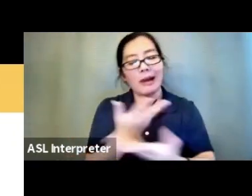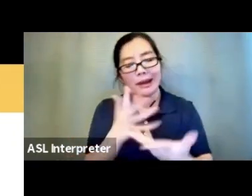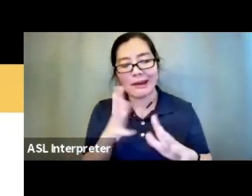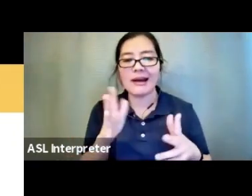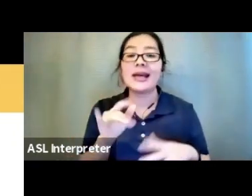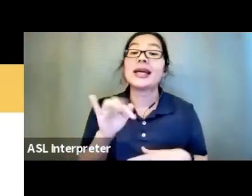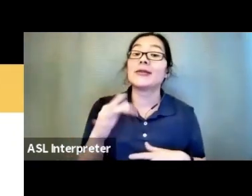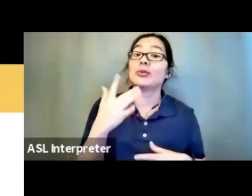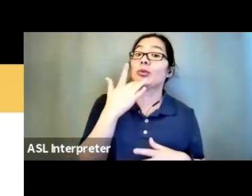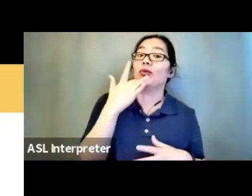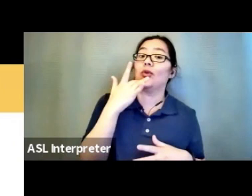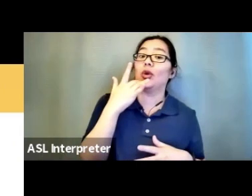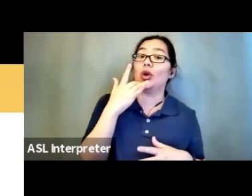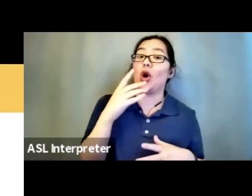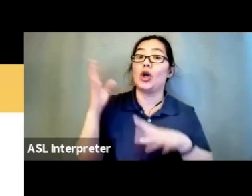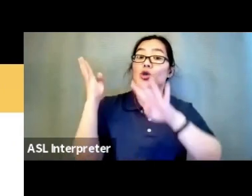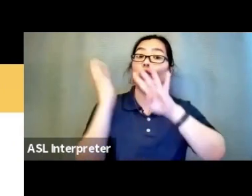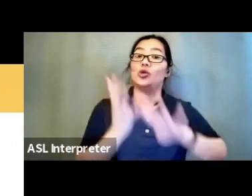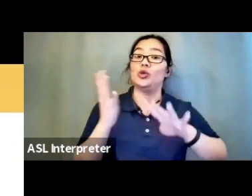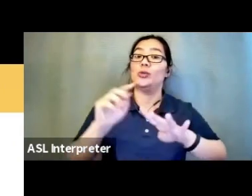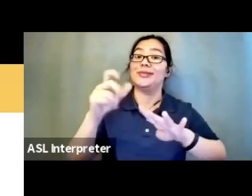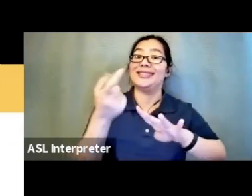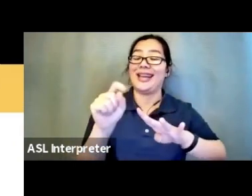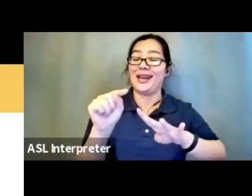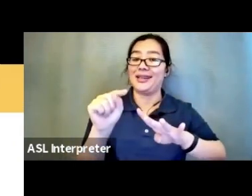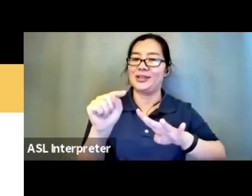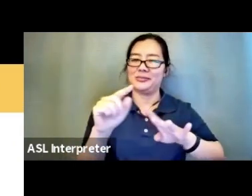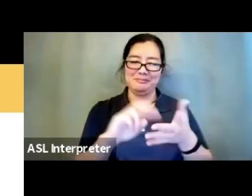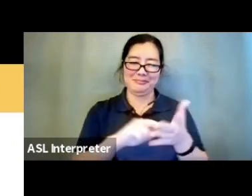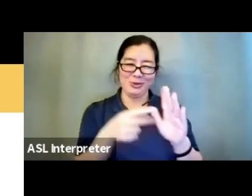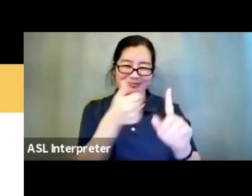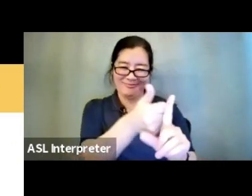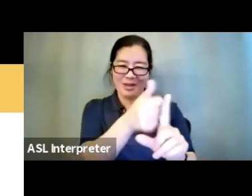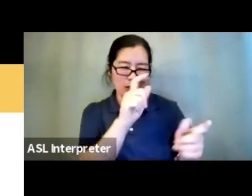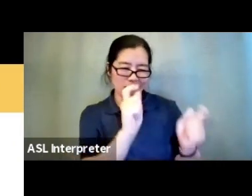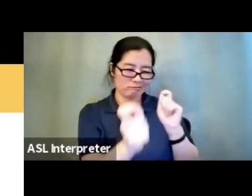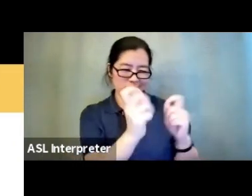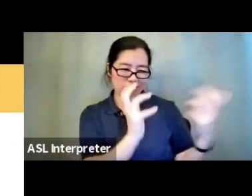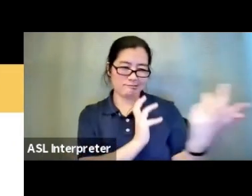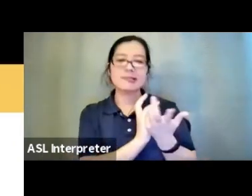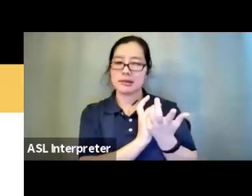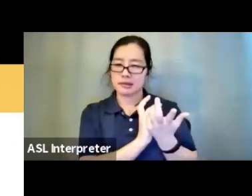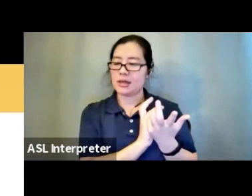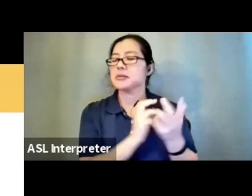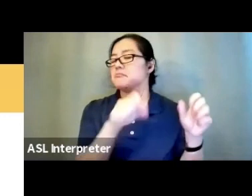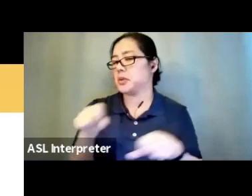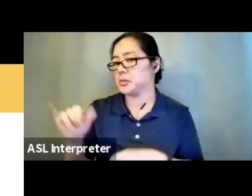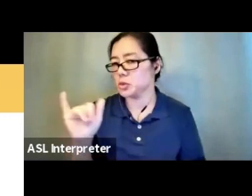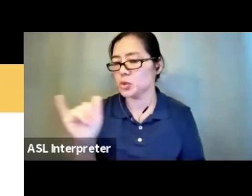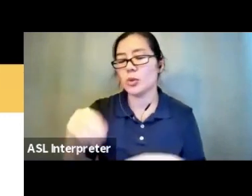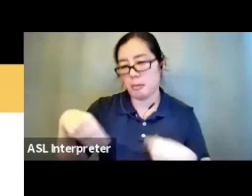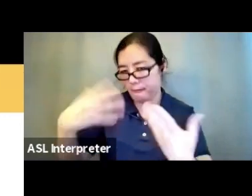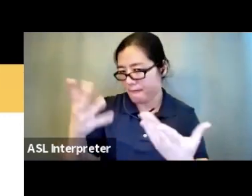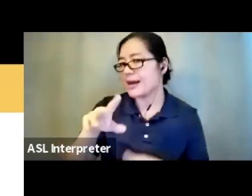rather view on stream text with a little bit more personalization options, that's possible as well. And we've provided the stream